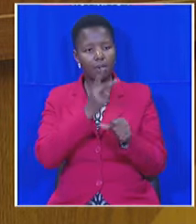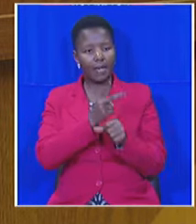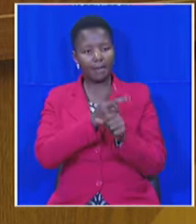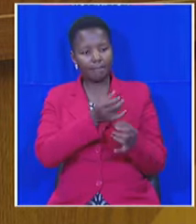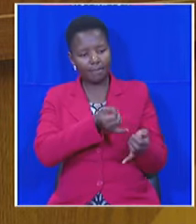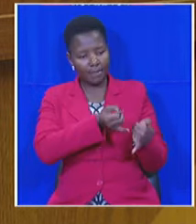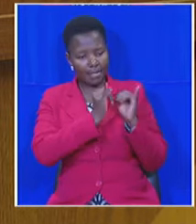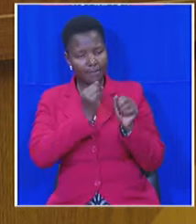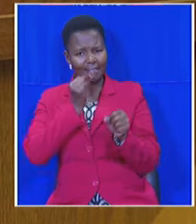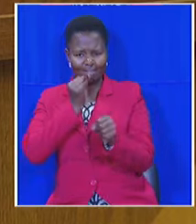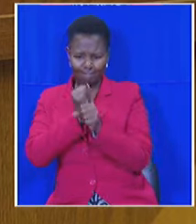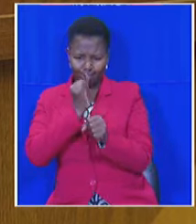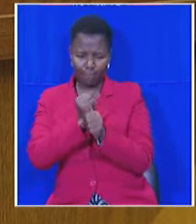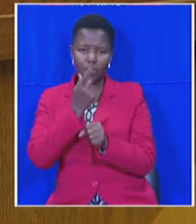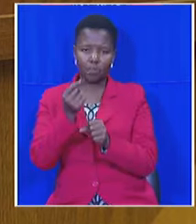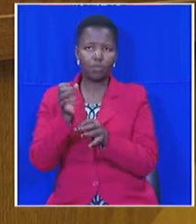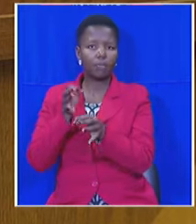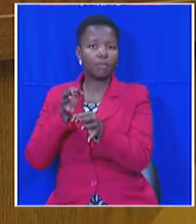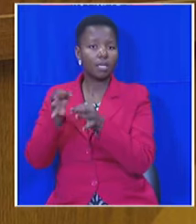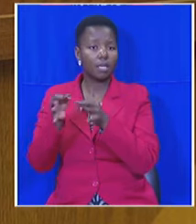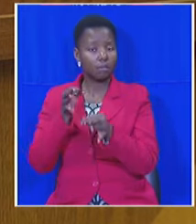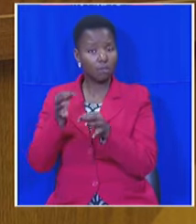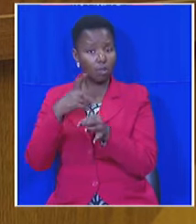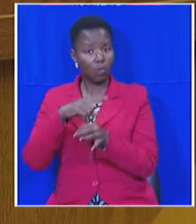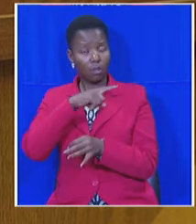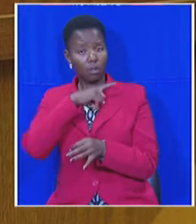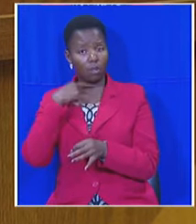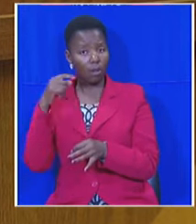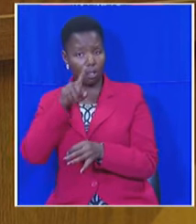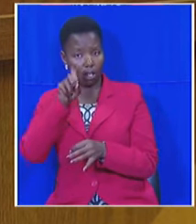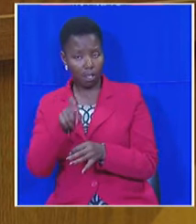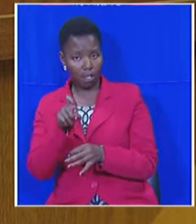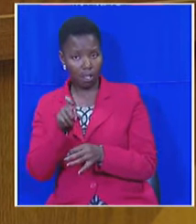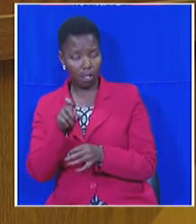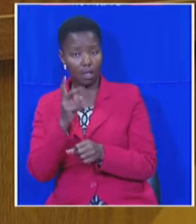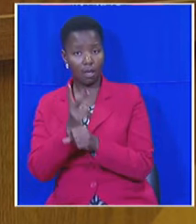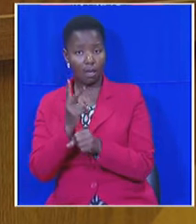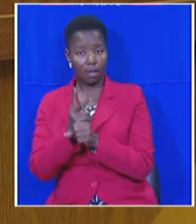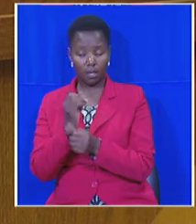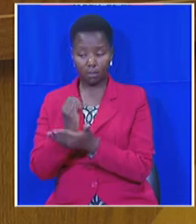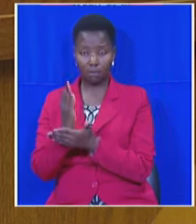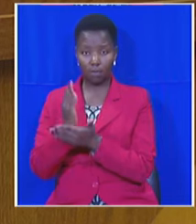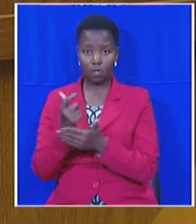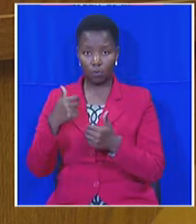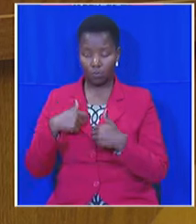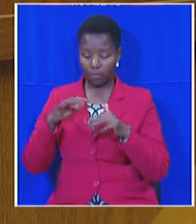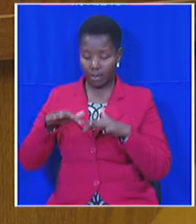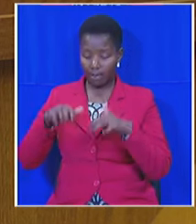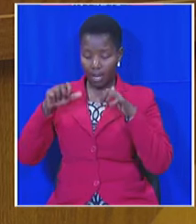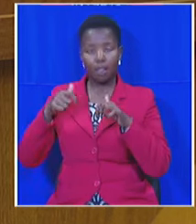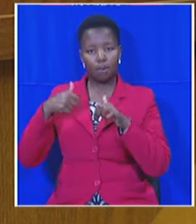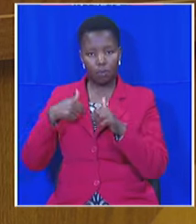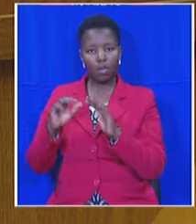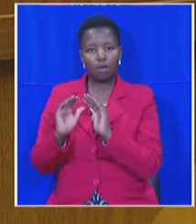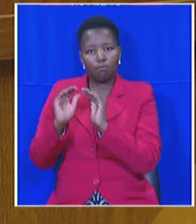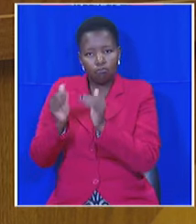on an urgent basis to explain these threats against her and to ensure that we as Parliament are protecting her institution.